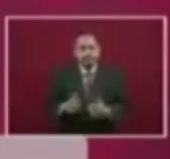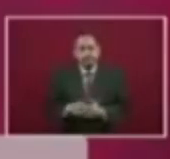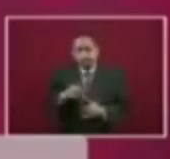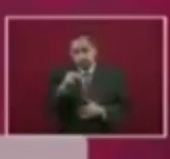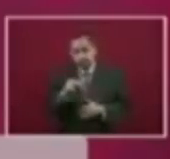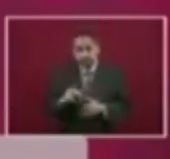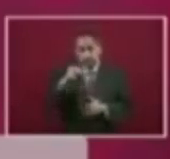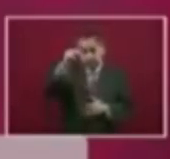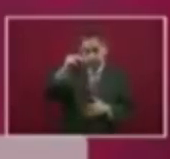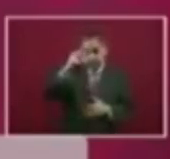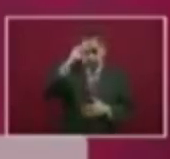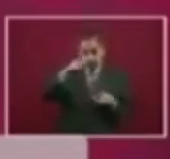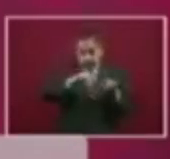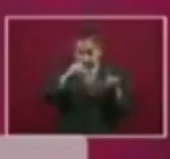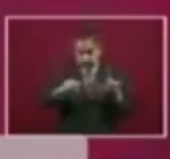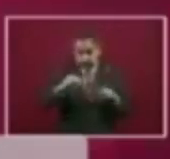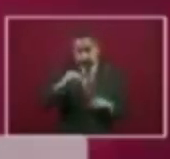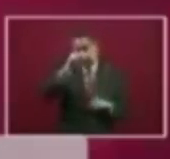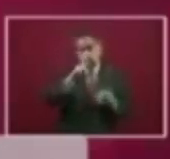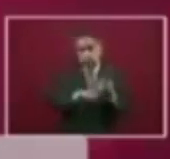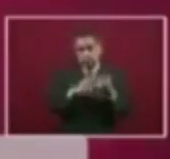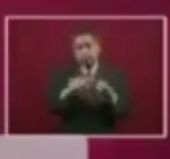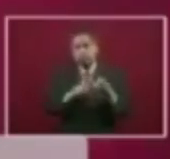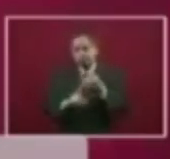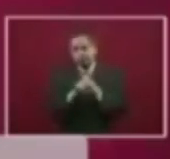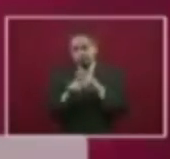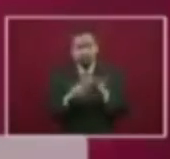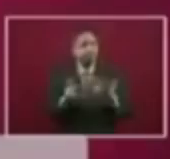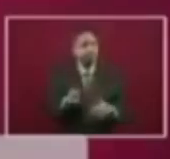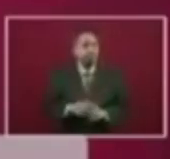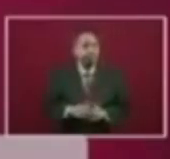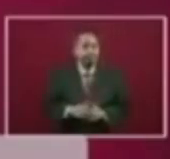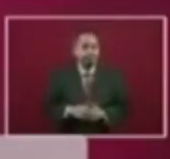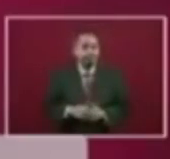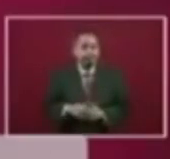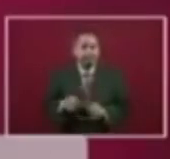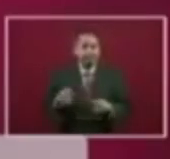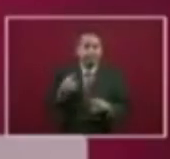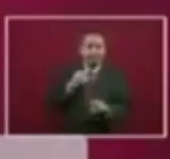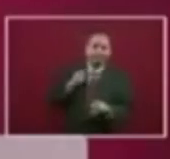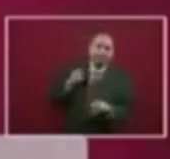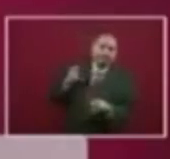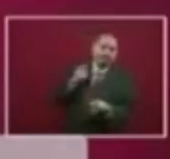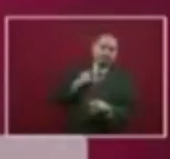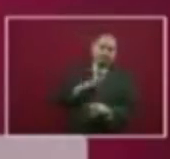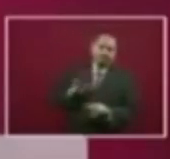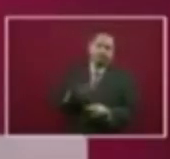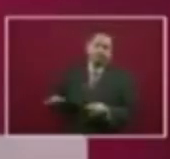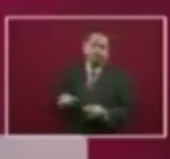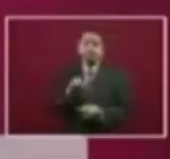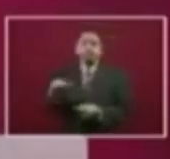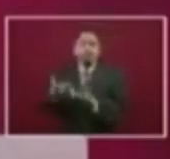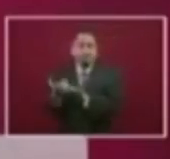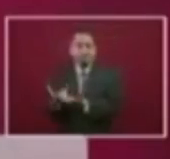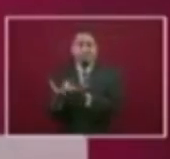el norte, hemos tenido problemas. Us, unfortunately, talking in Mexico, we have had problems with